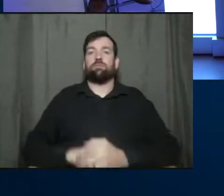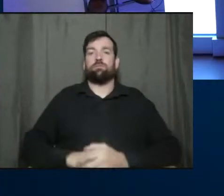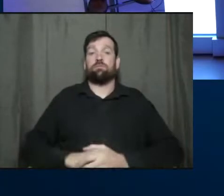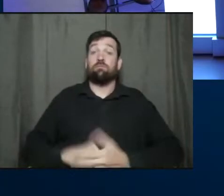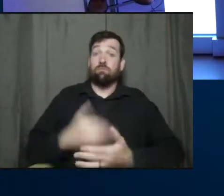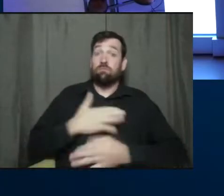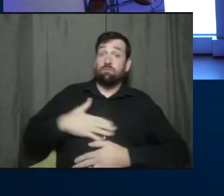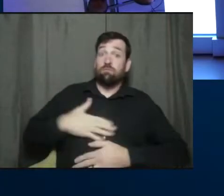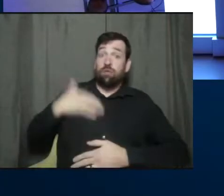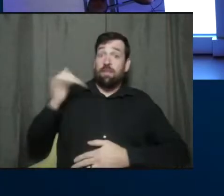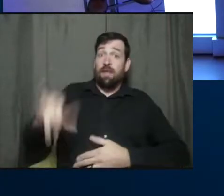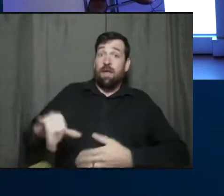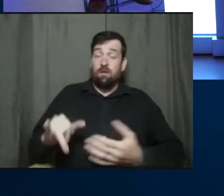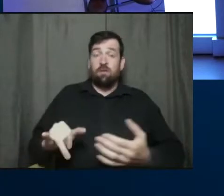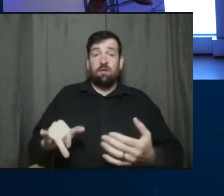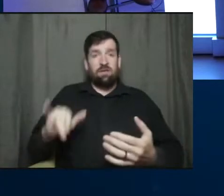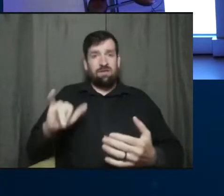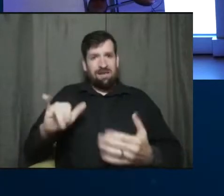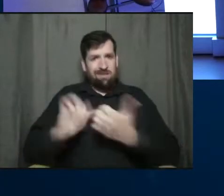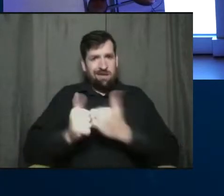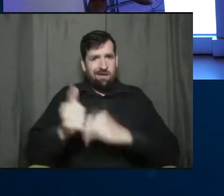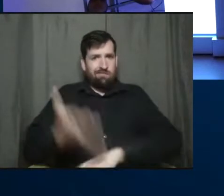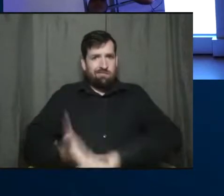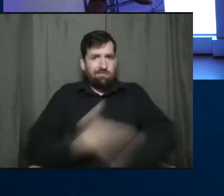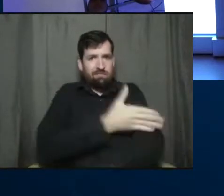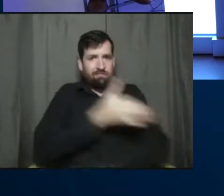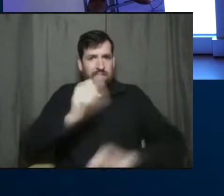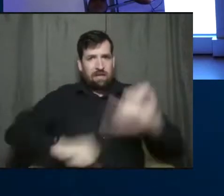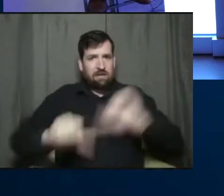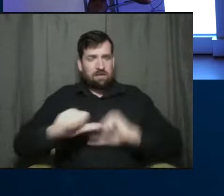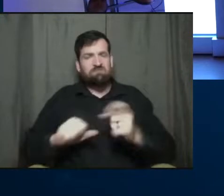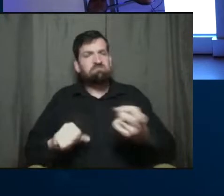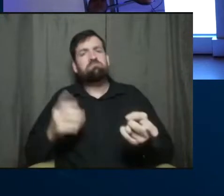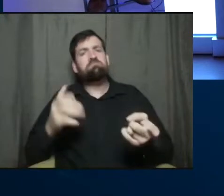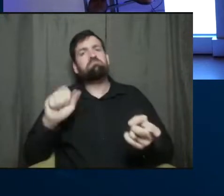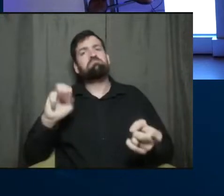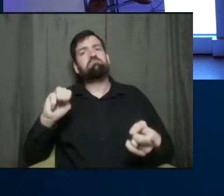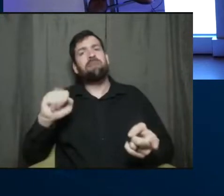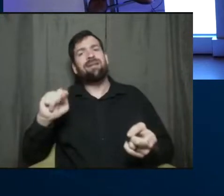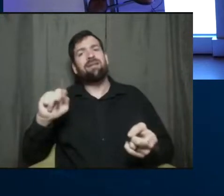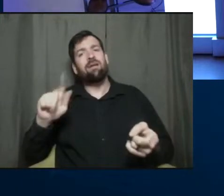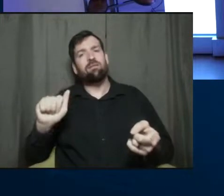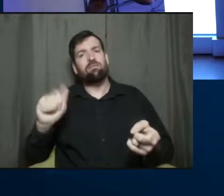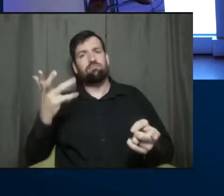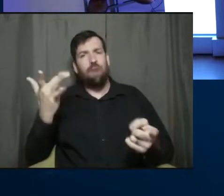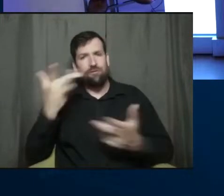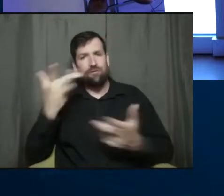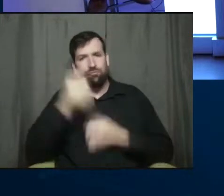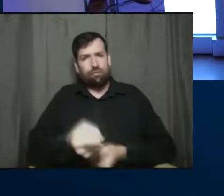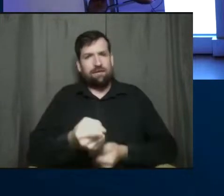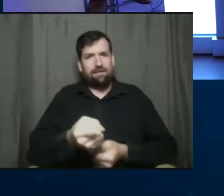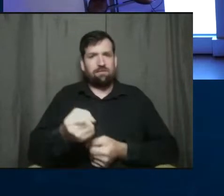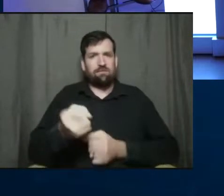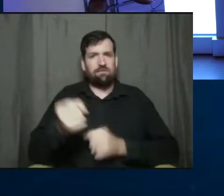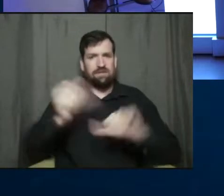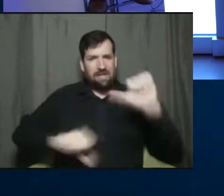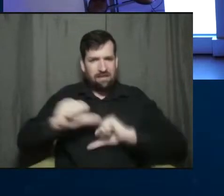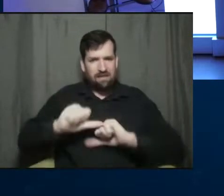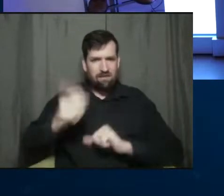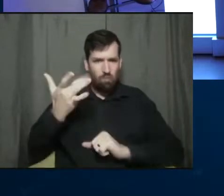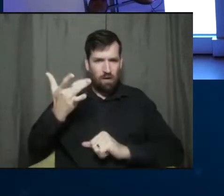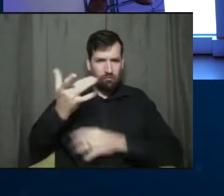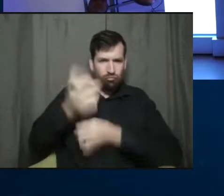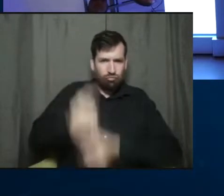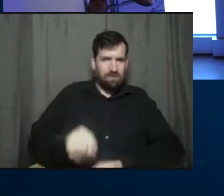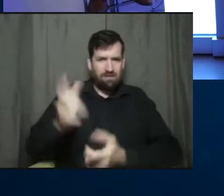because that's where we advance the science. Amanda, what made you trust the science? Why did you feel okay to take Trikafta? Maybe you got, you know, was